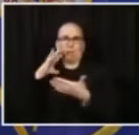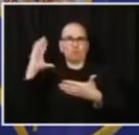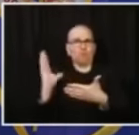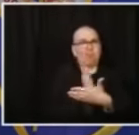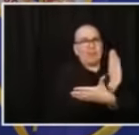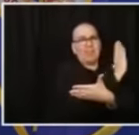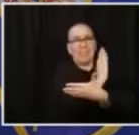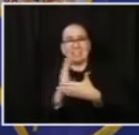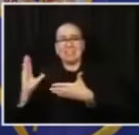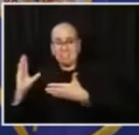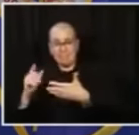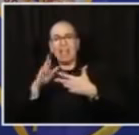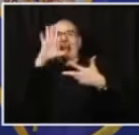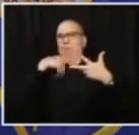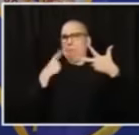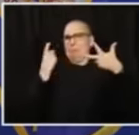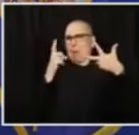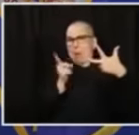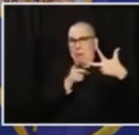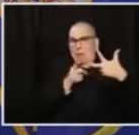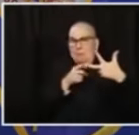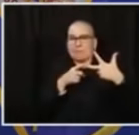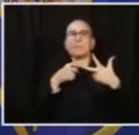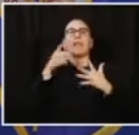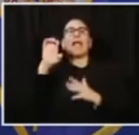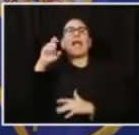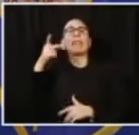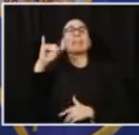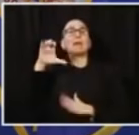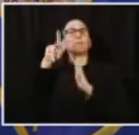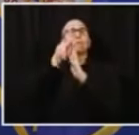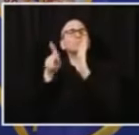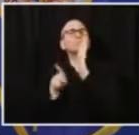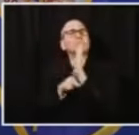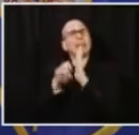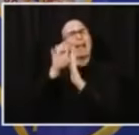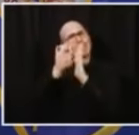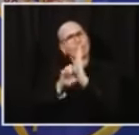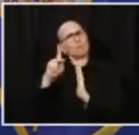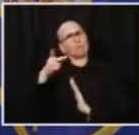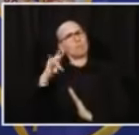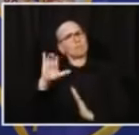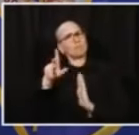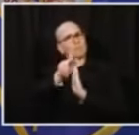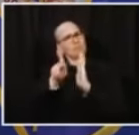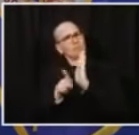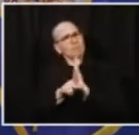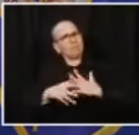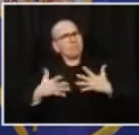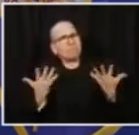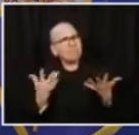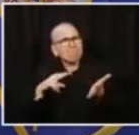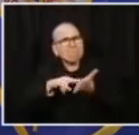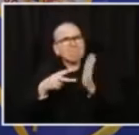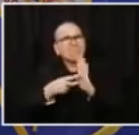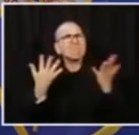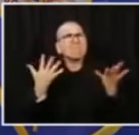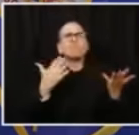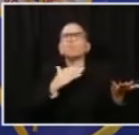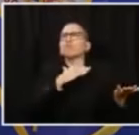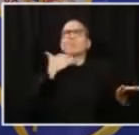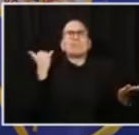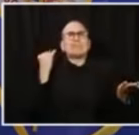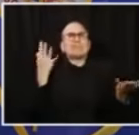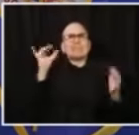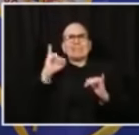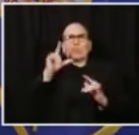were established, some ethical principles. That is the risk of infection, people who either work or live in settings